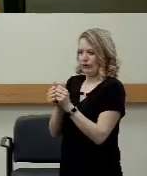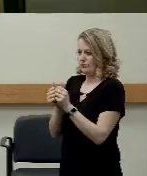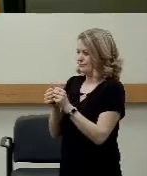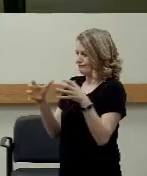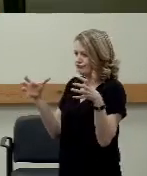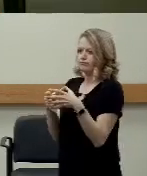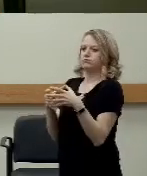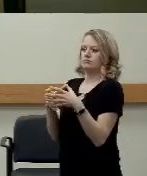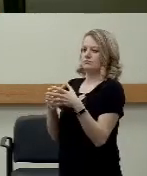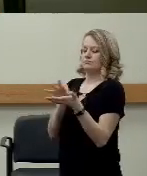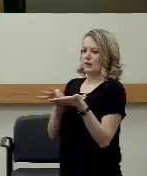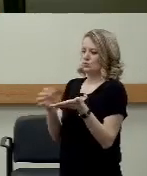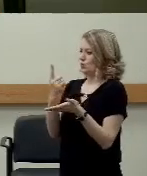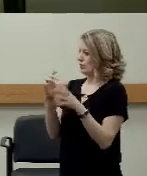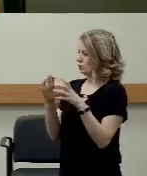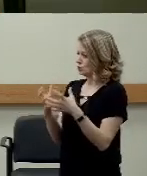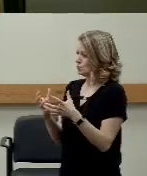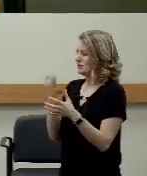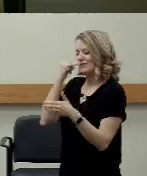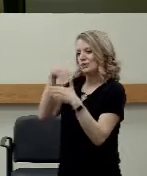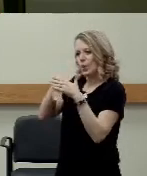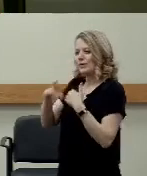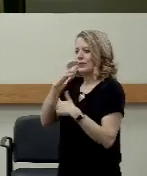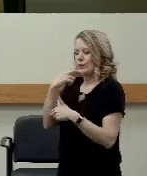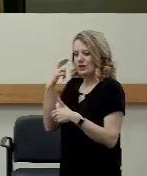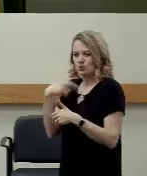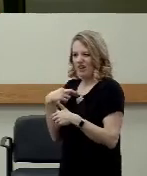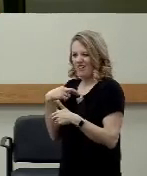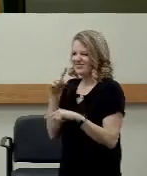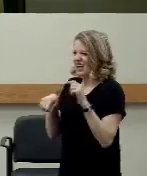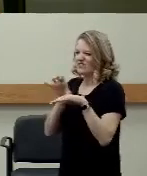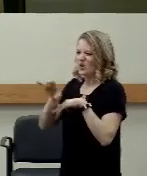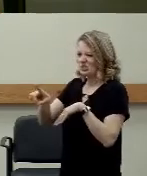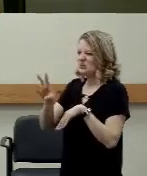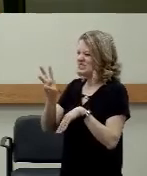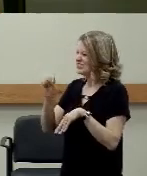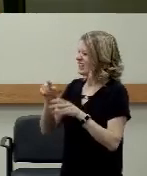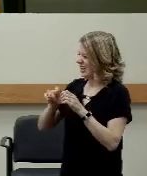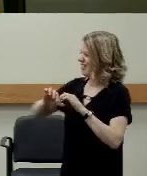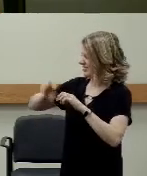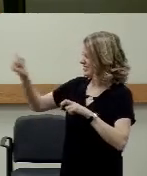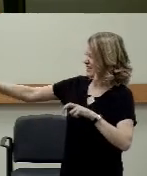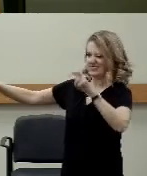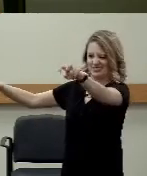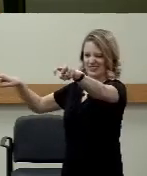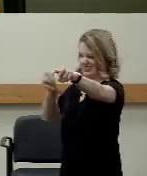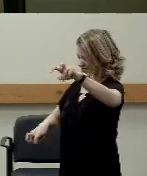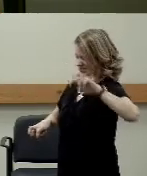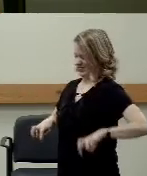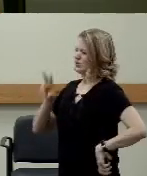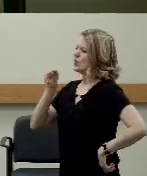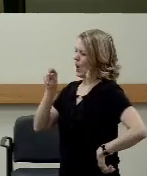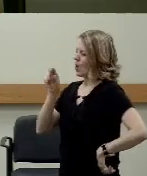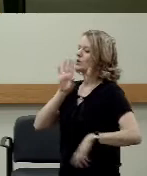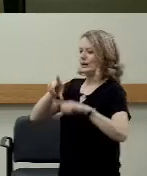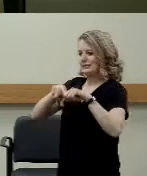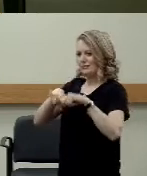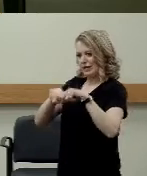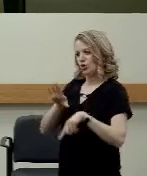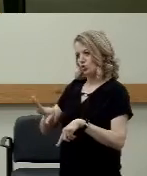roof and you go into a restaurant, it's illogical to make you sit 6 feet apart. So we will be relying on the